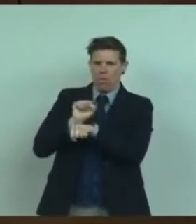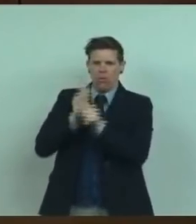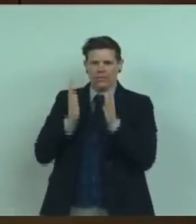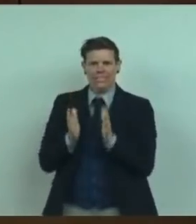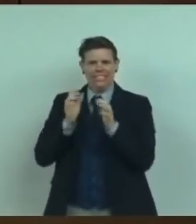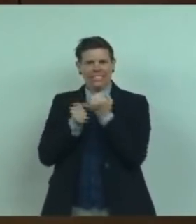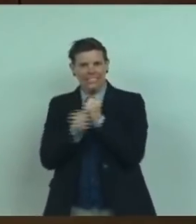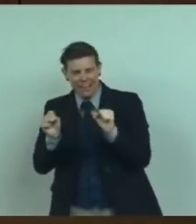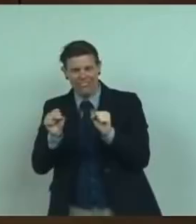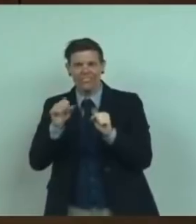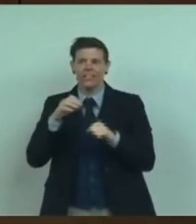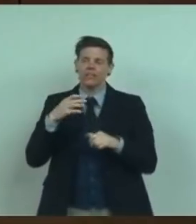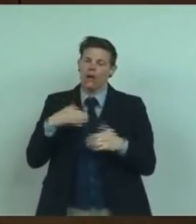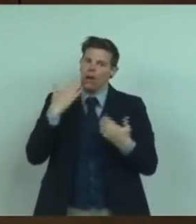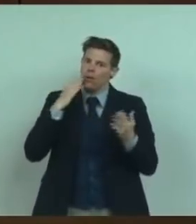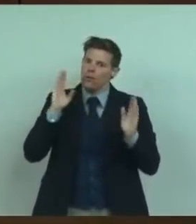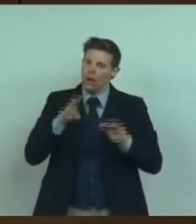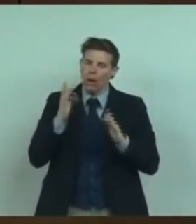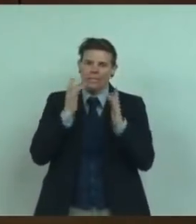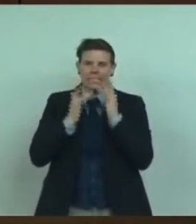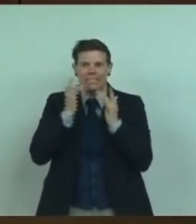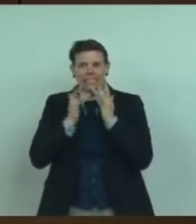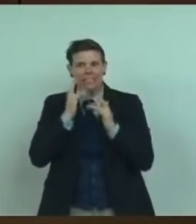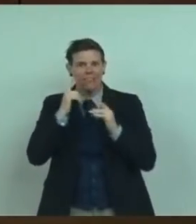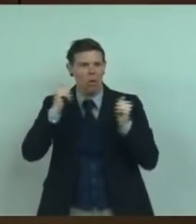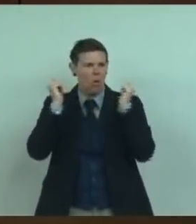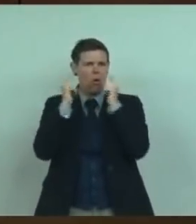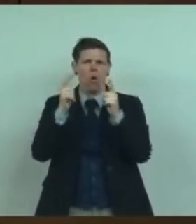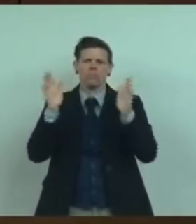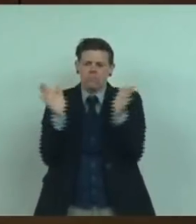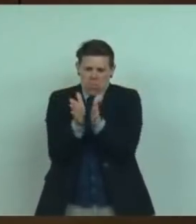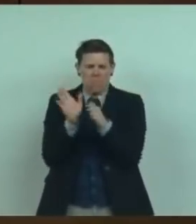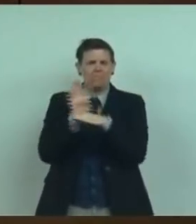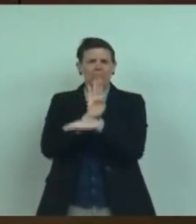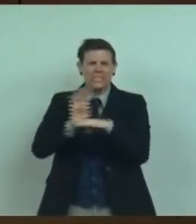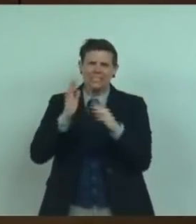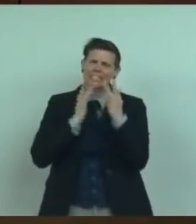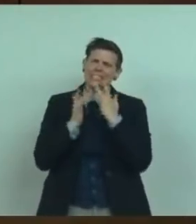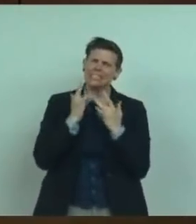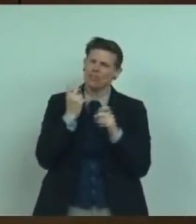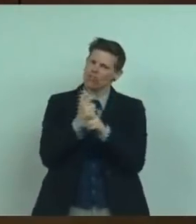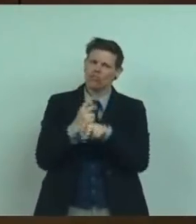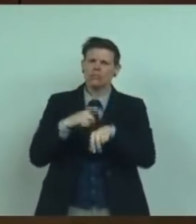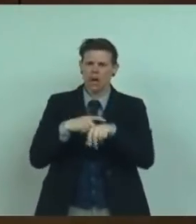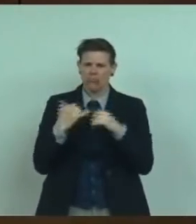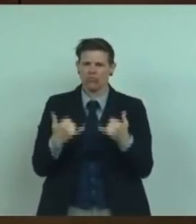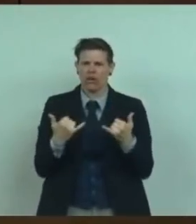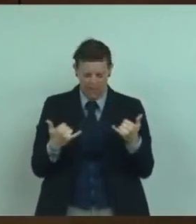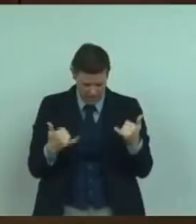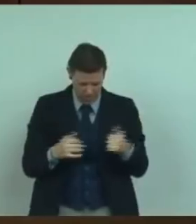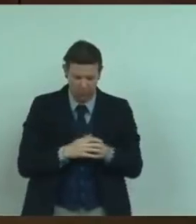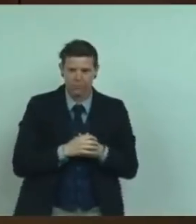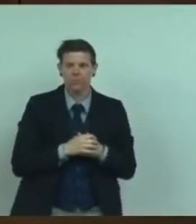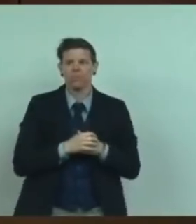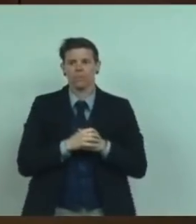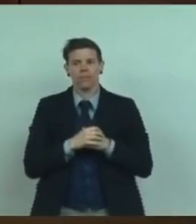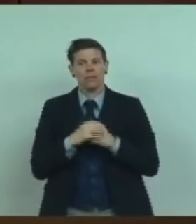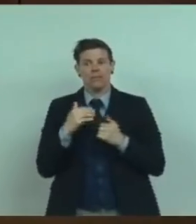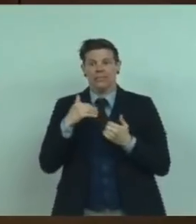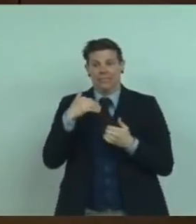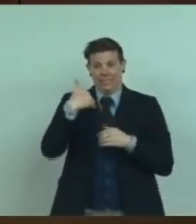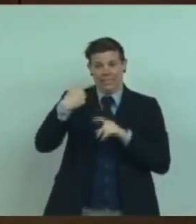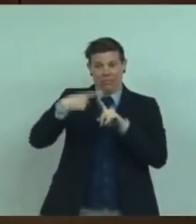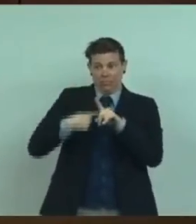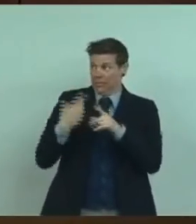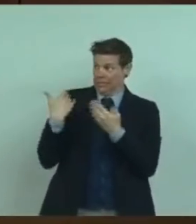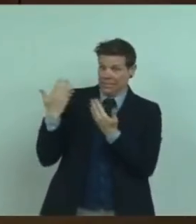on all of these small businesses who, without the stimulus and waiting for it at the end of the month, is precarious at best.